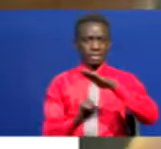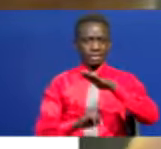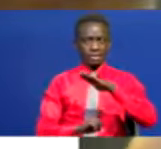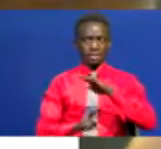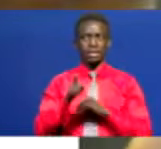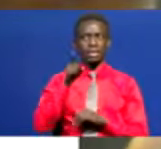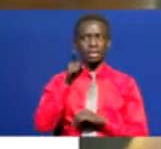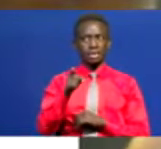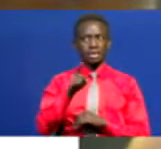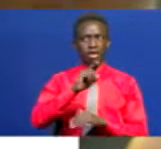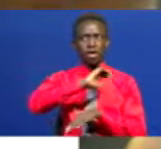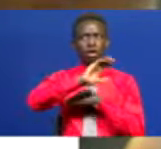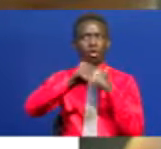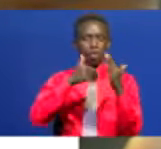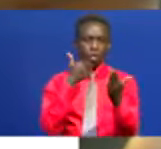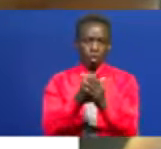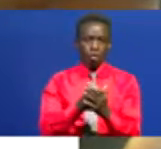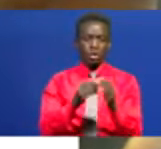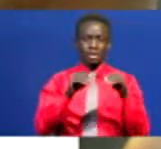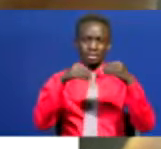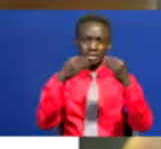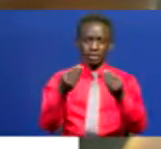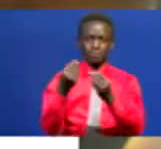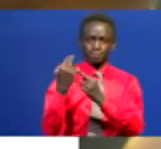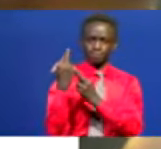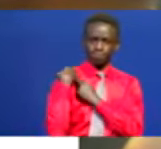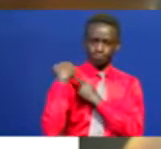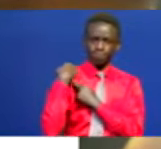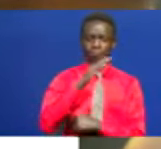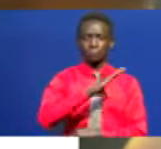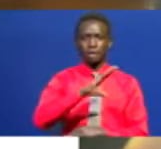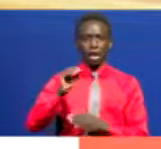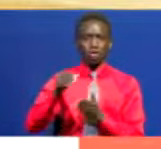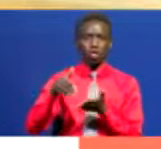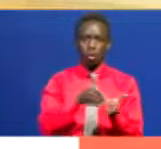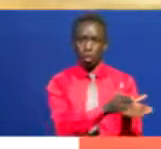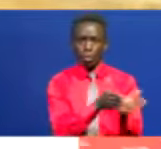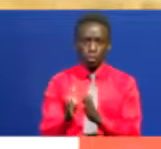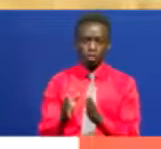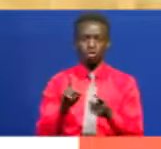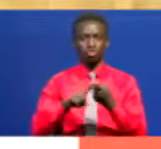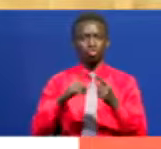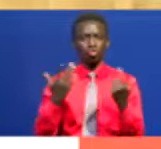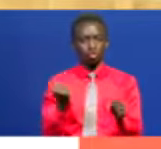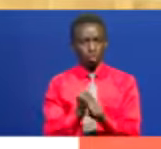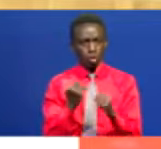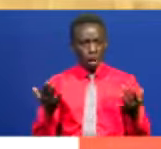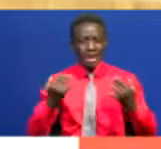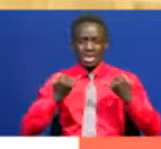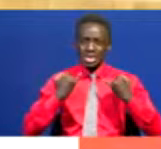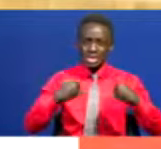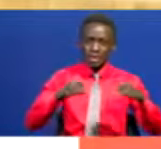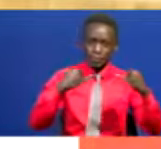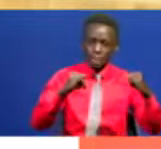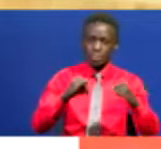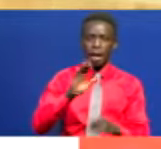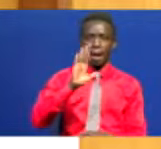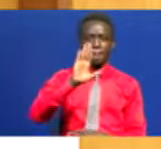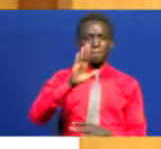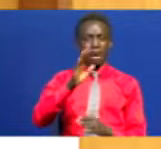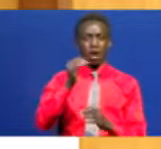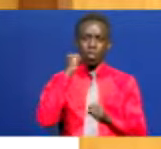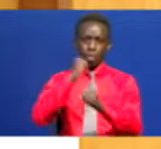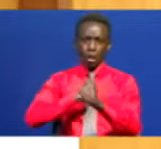accord all of us the opportunity to implement performance targets